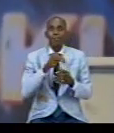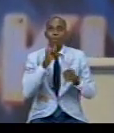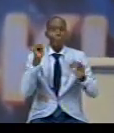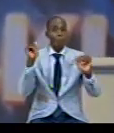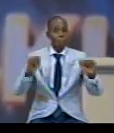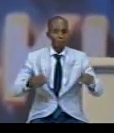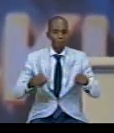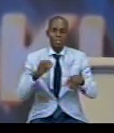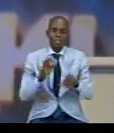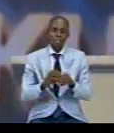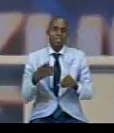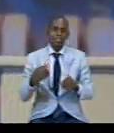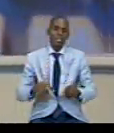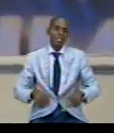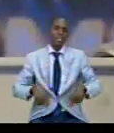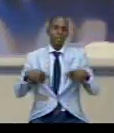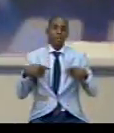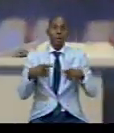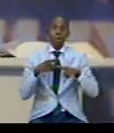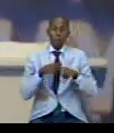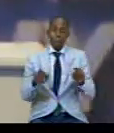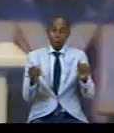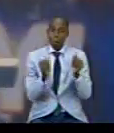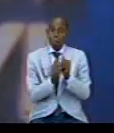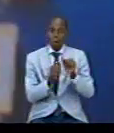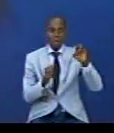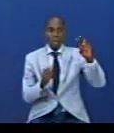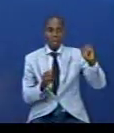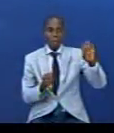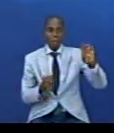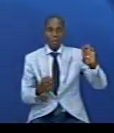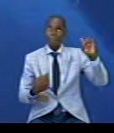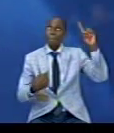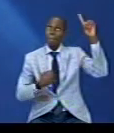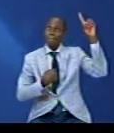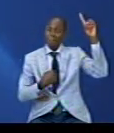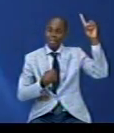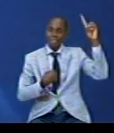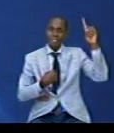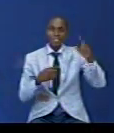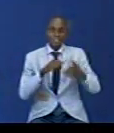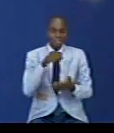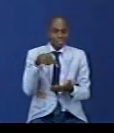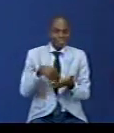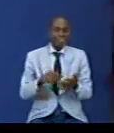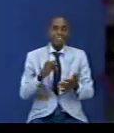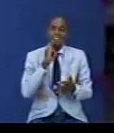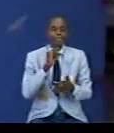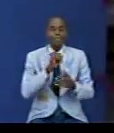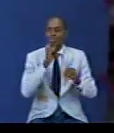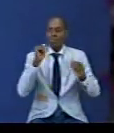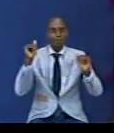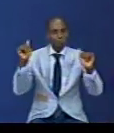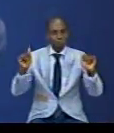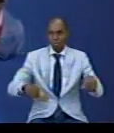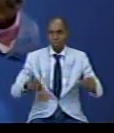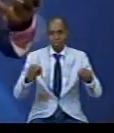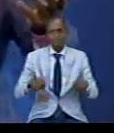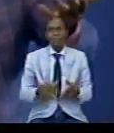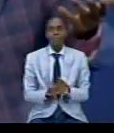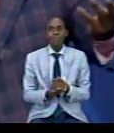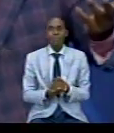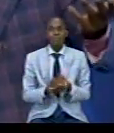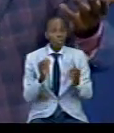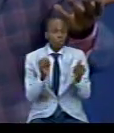his life. With me, this is impossible. Not only me, with